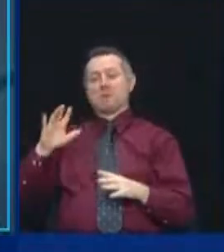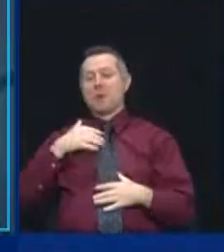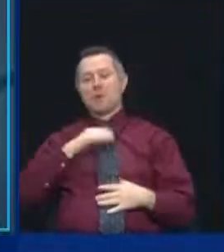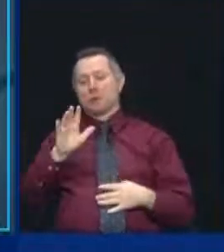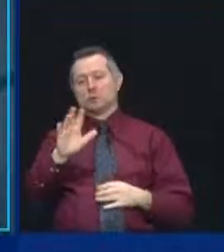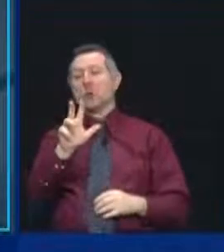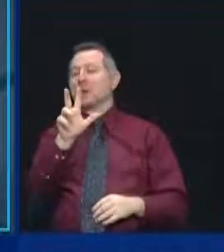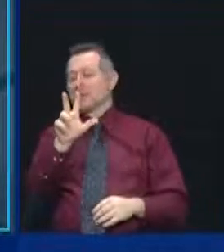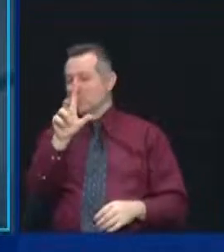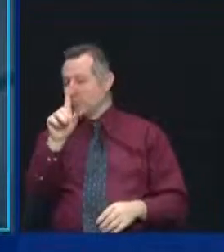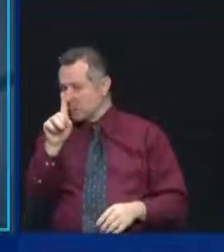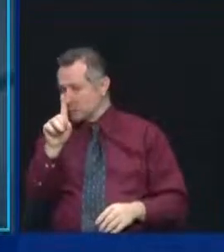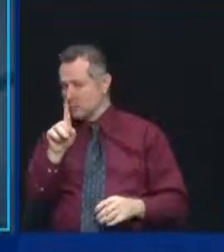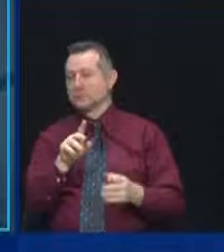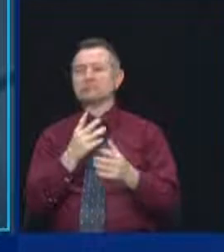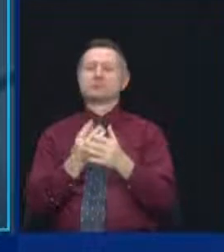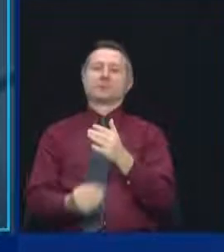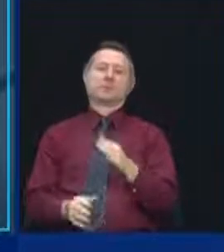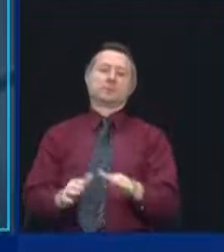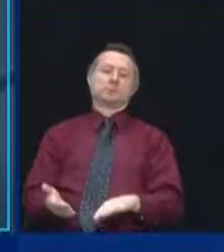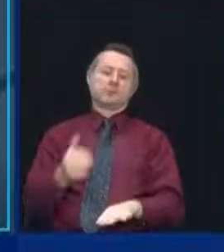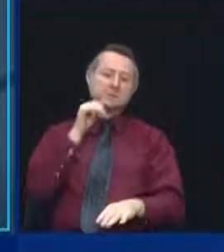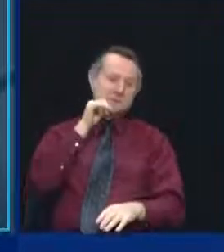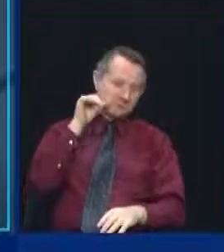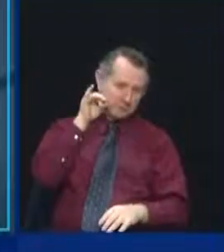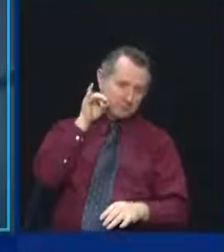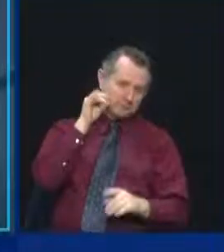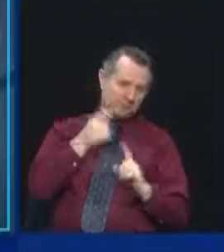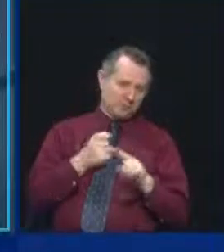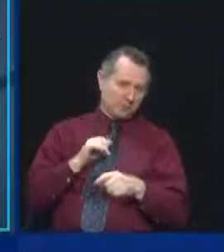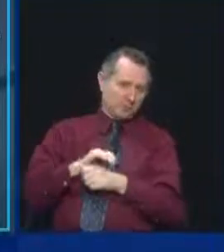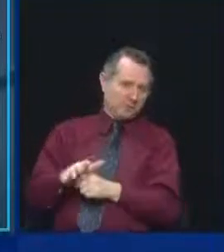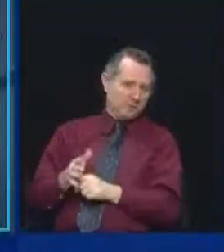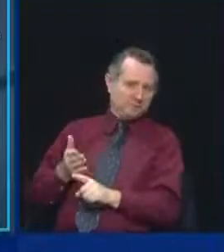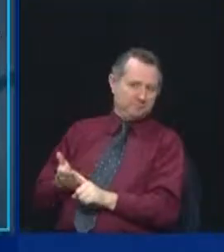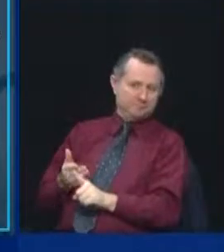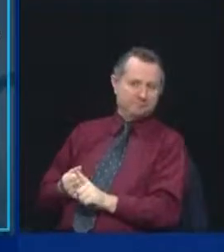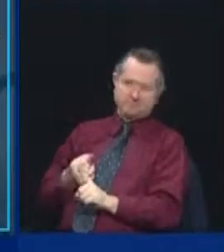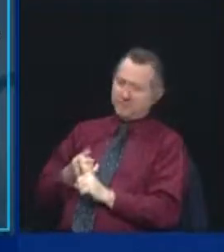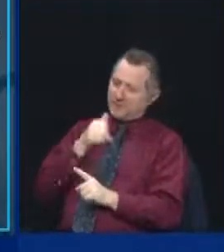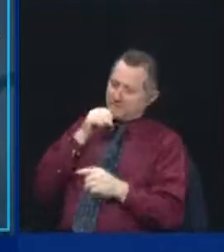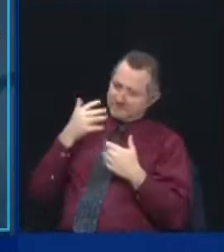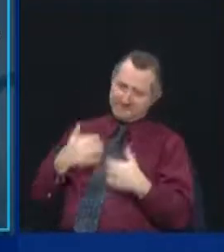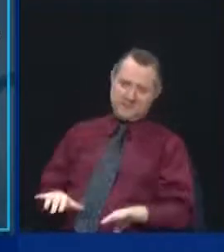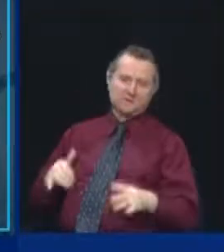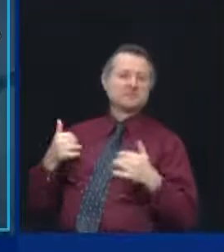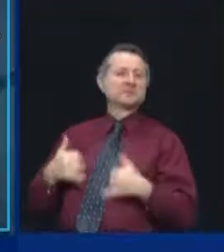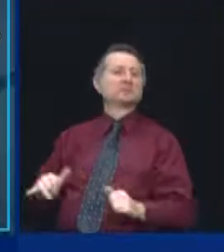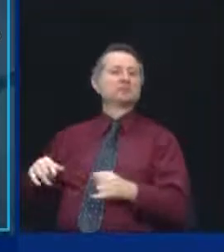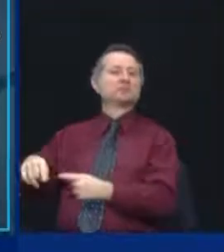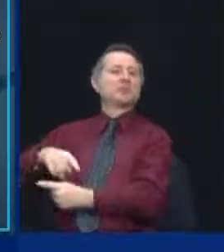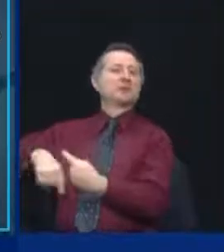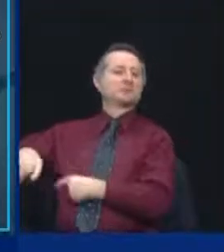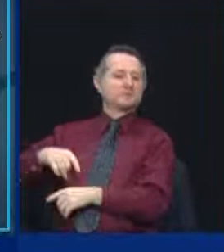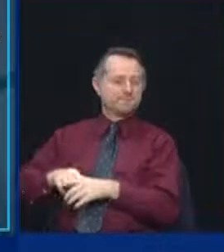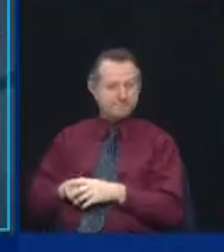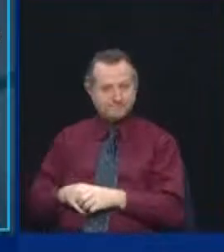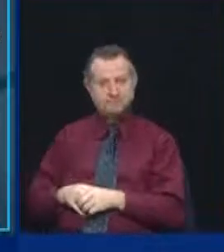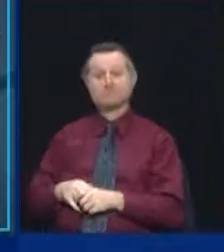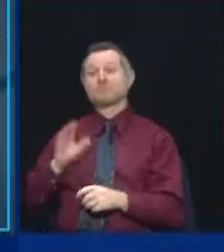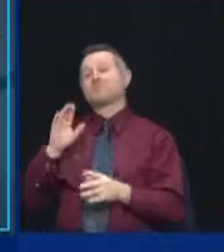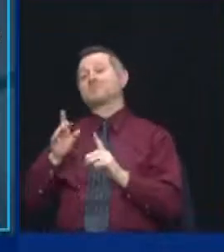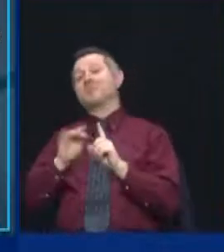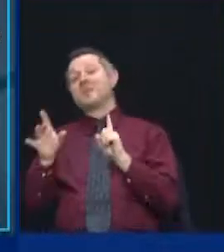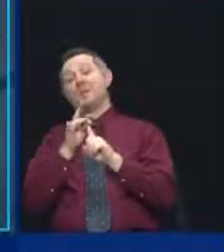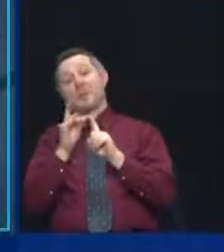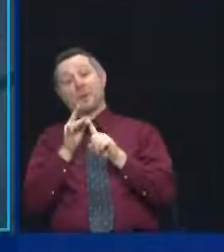yesterday. So it's not over. 31 people died because of COVID. But positivity,